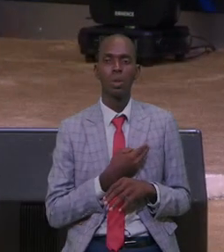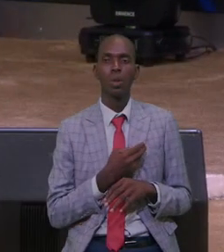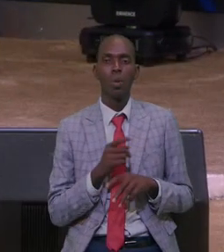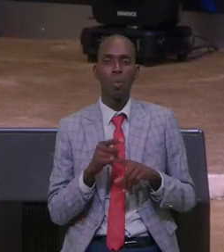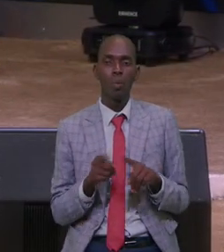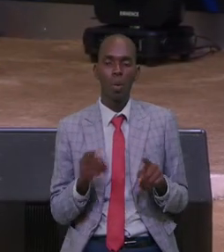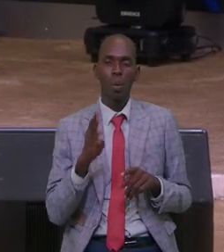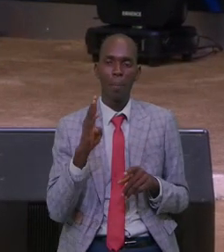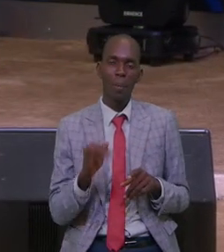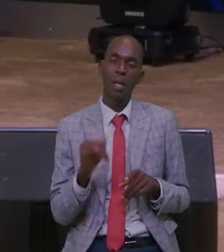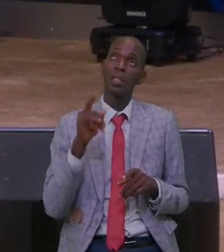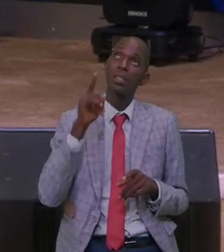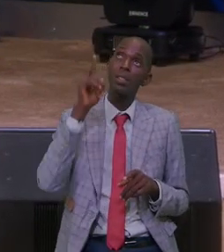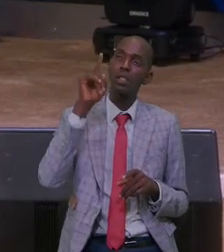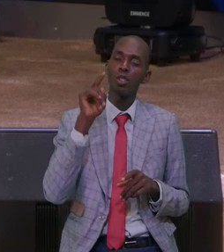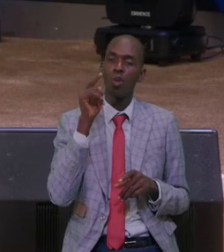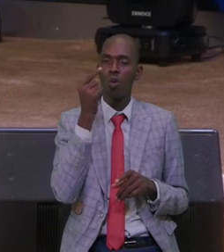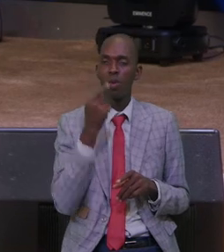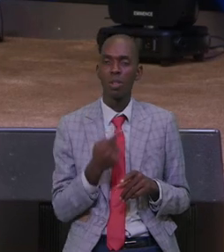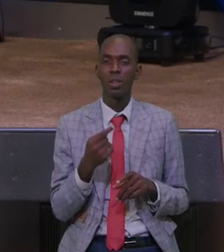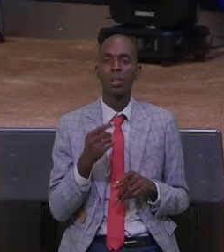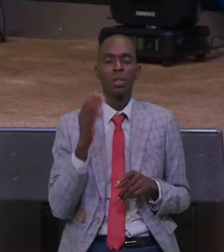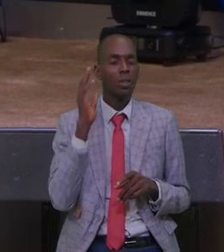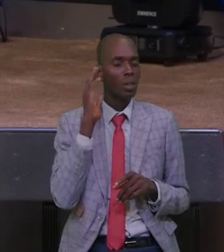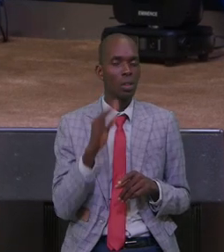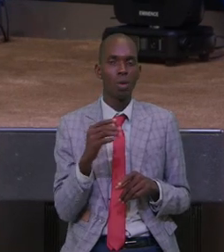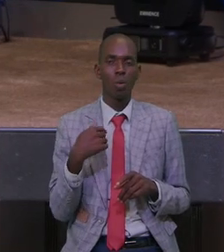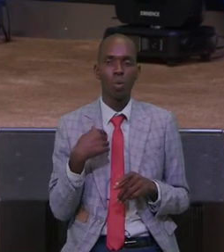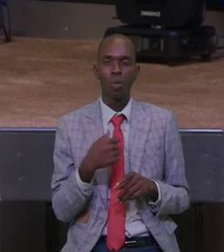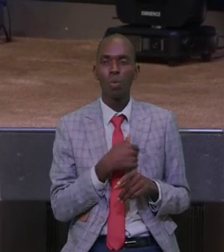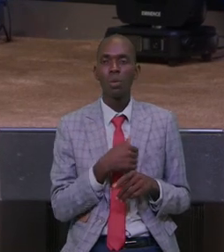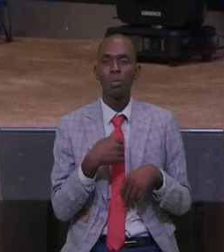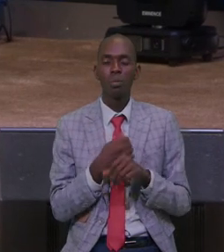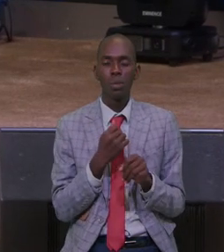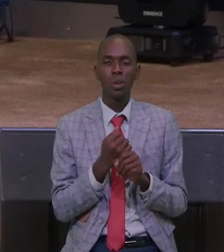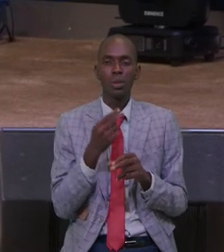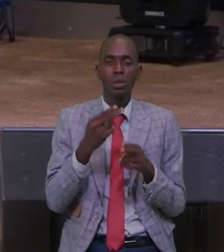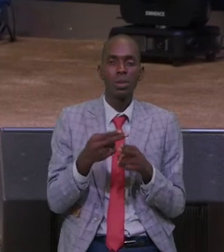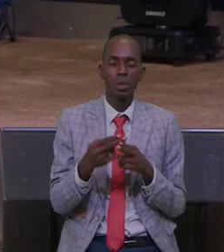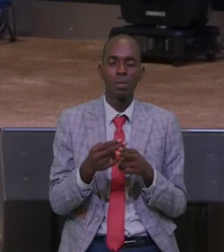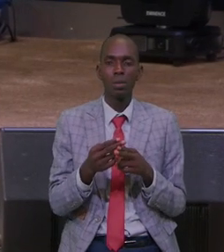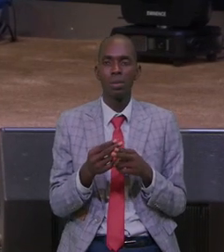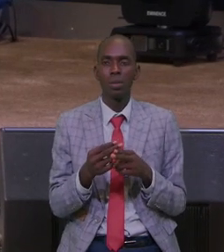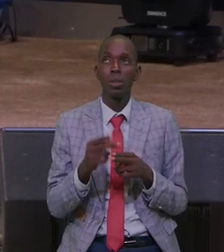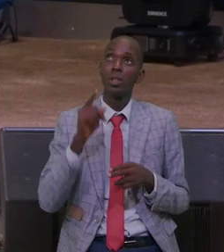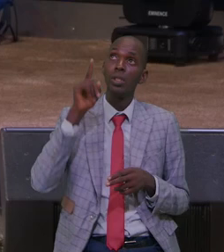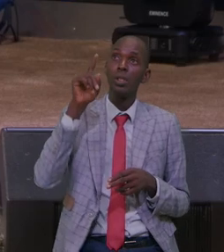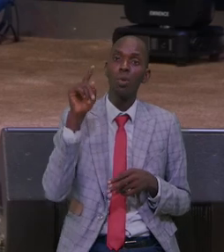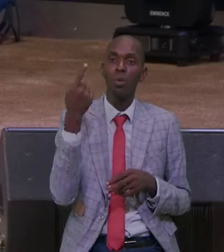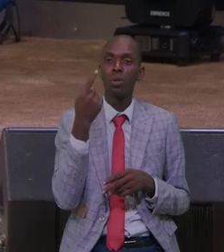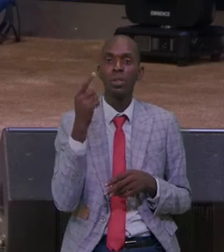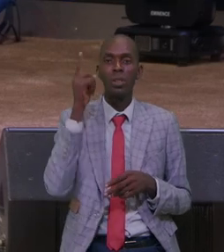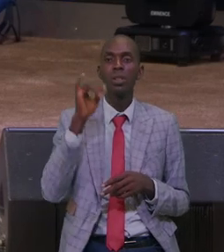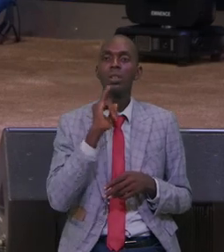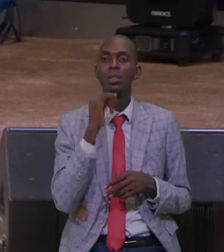thee only will we make mention of thy name. He only is now the one